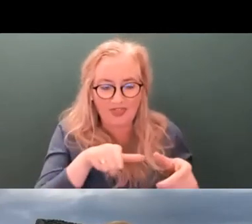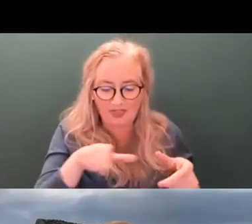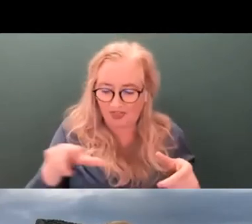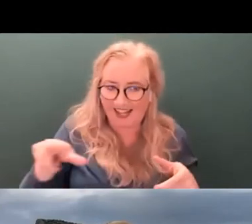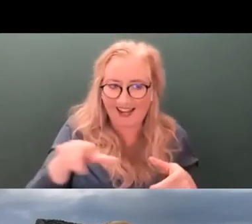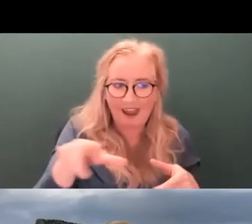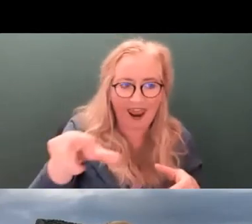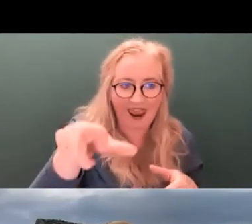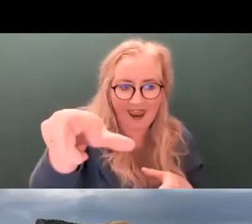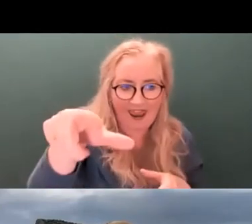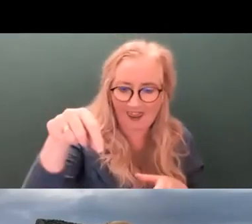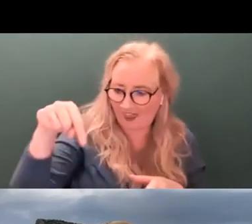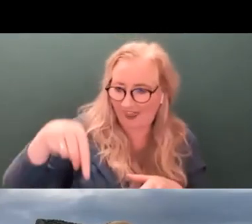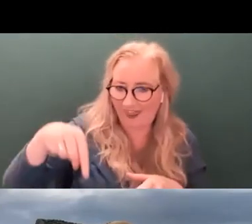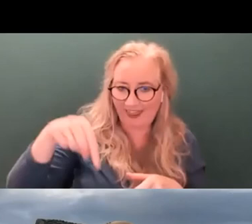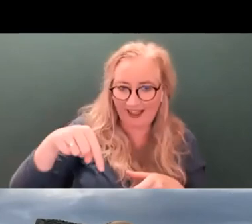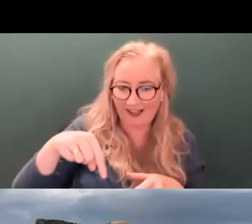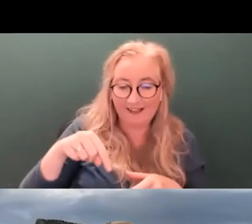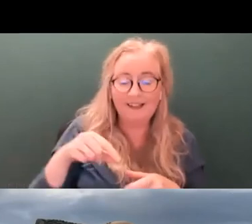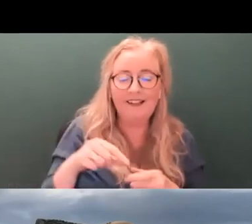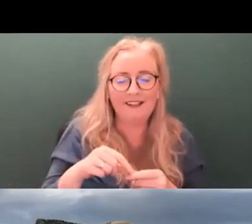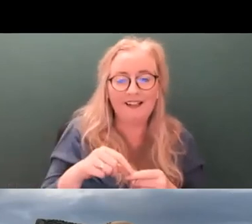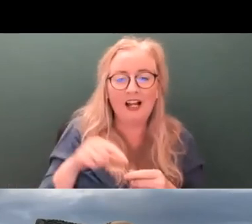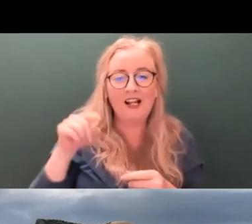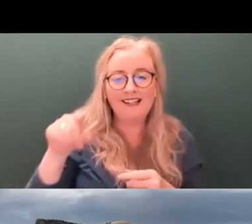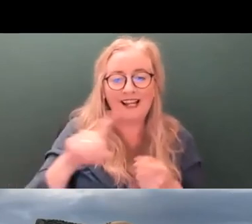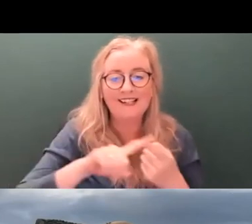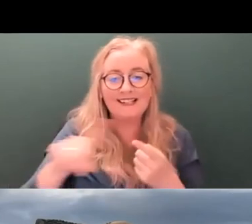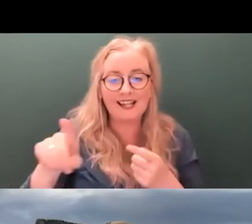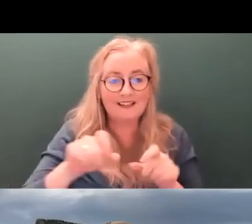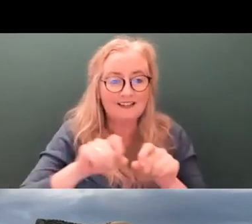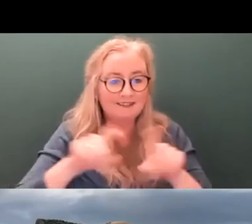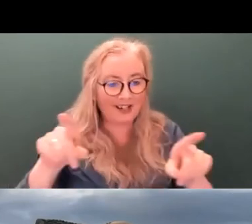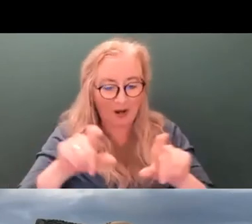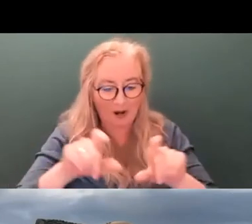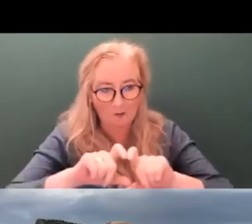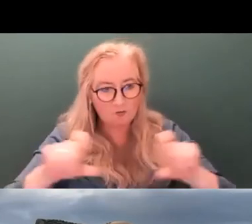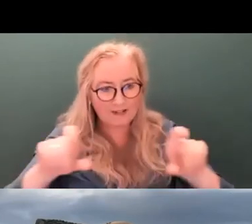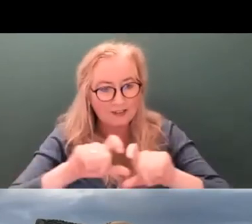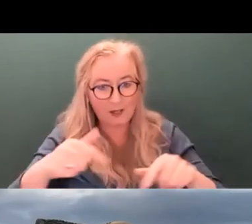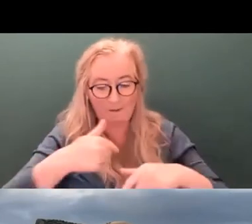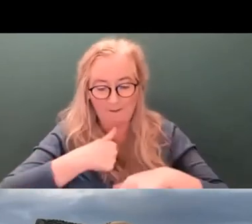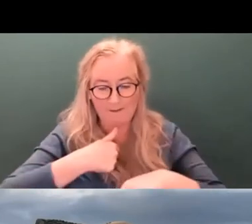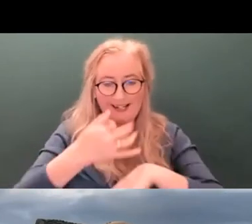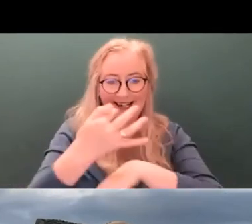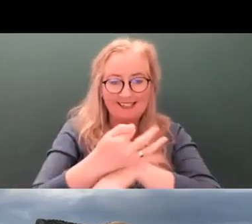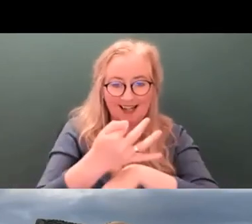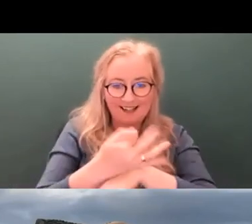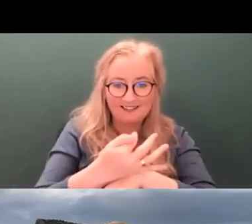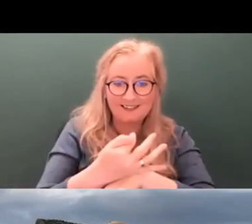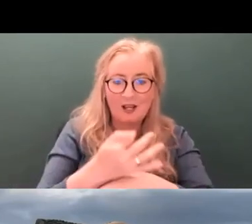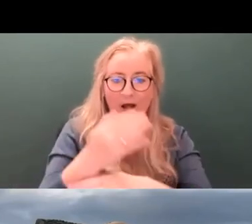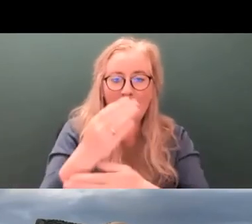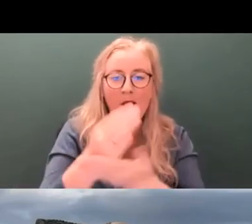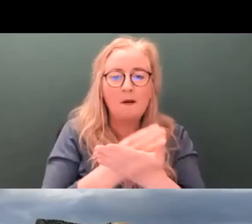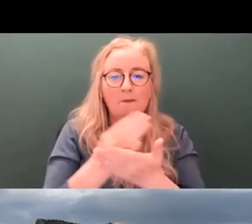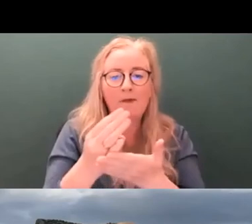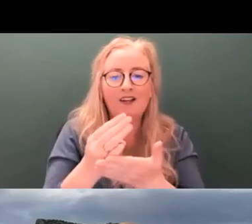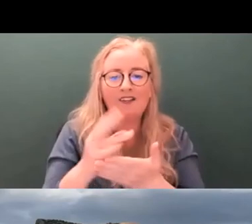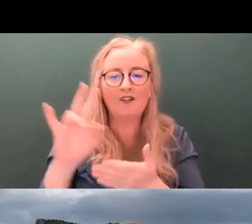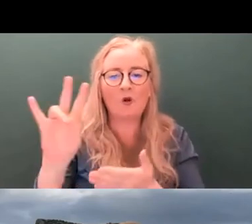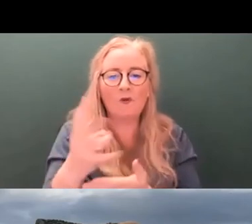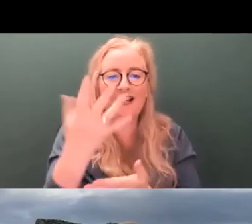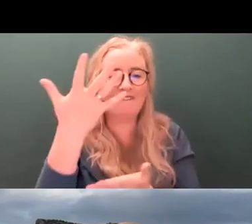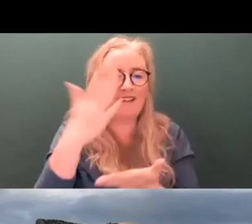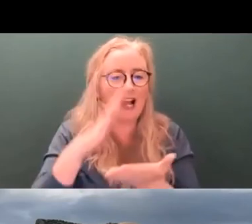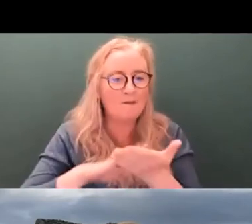Pola is a village that's on the canal, they centered around the bricks. So me and my dad were part of a little quick five minute